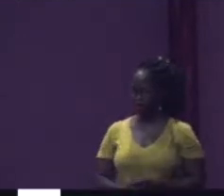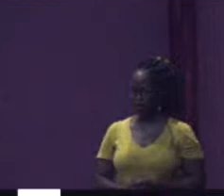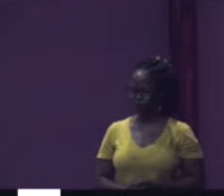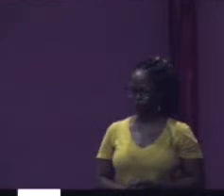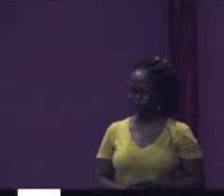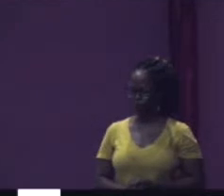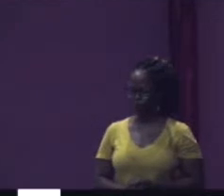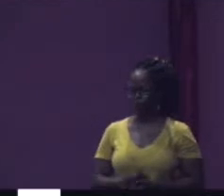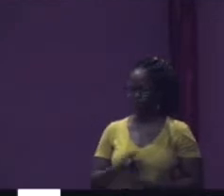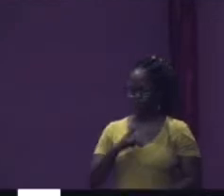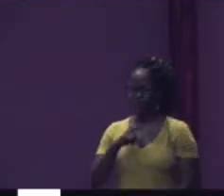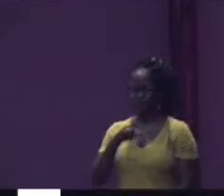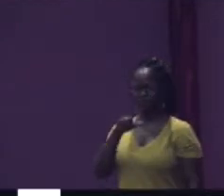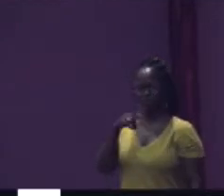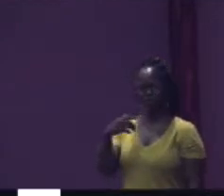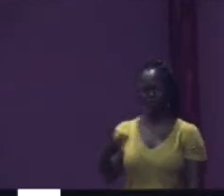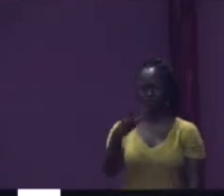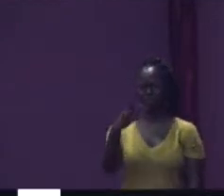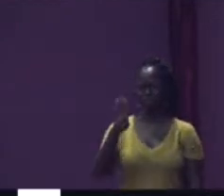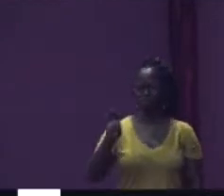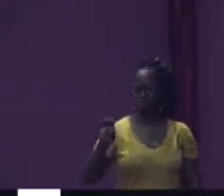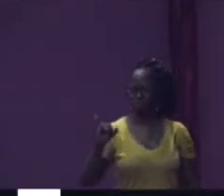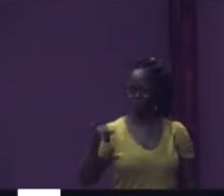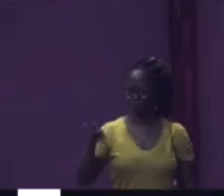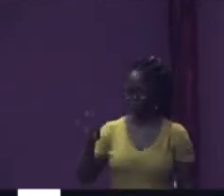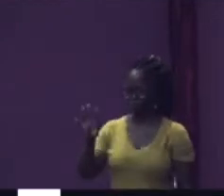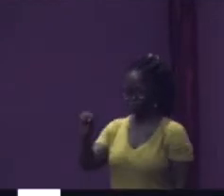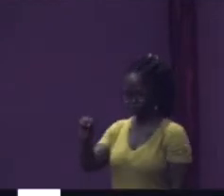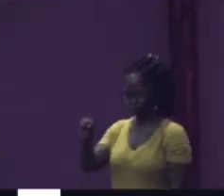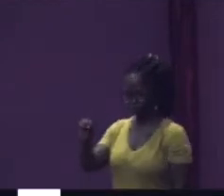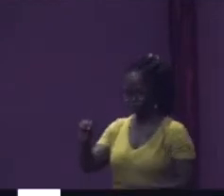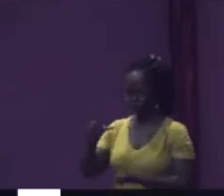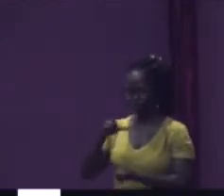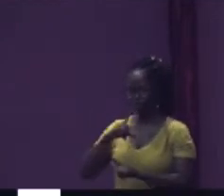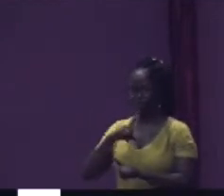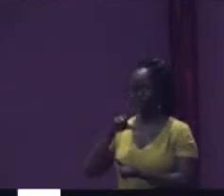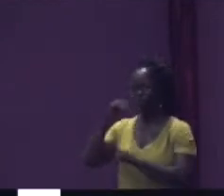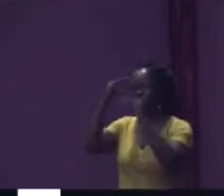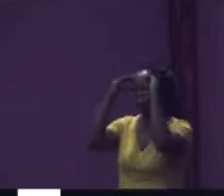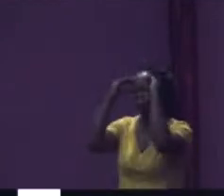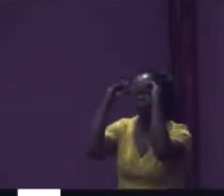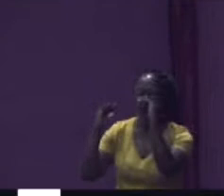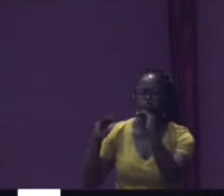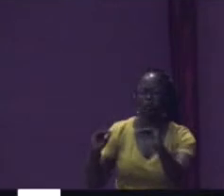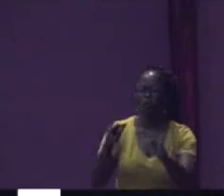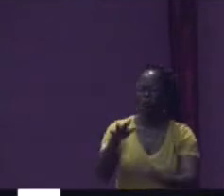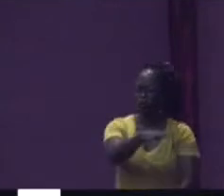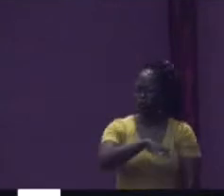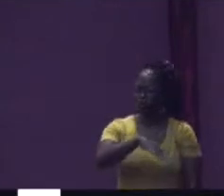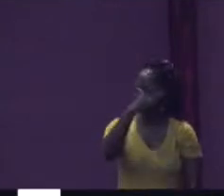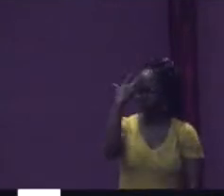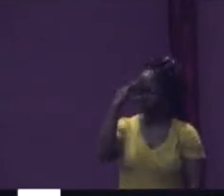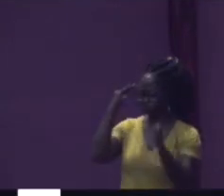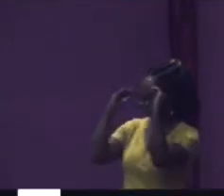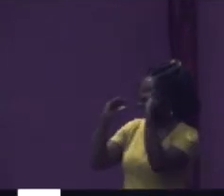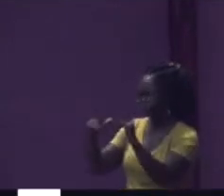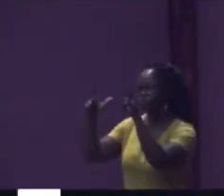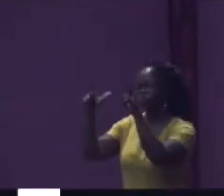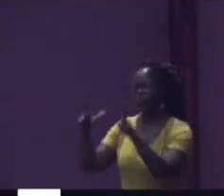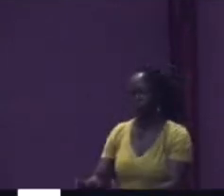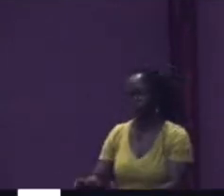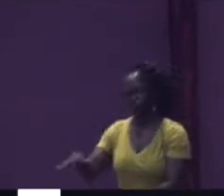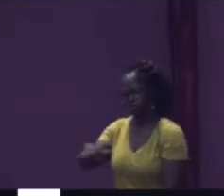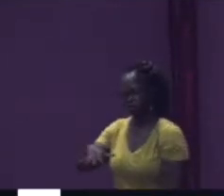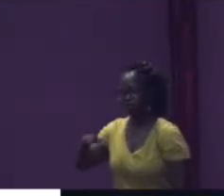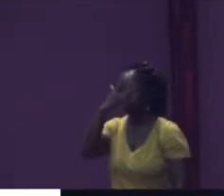She's extremely respected within the plantation and all the surrounding areas.